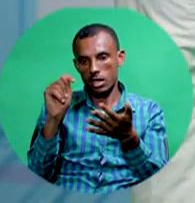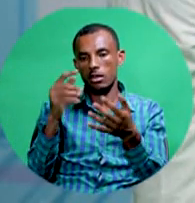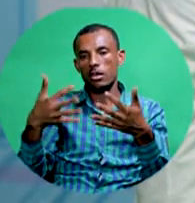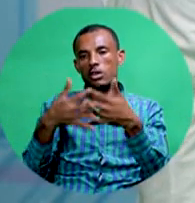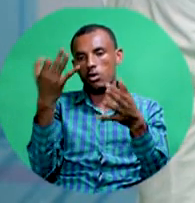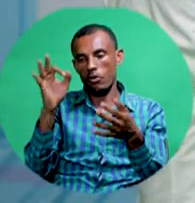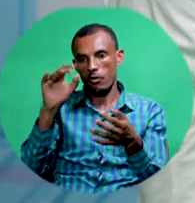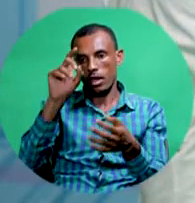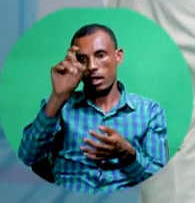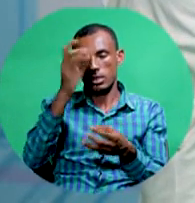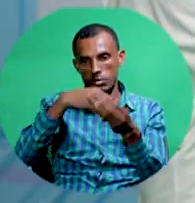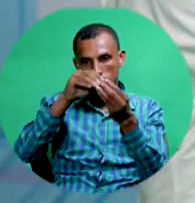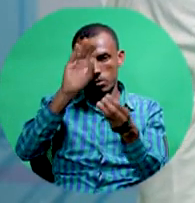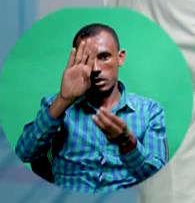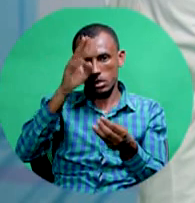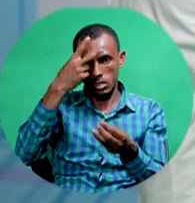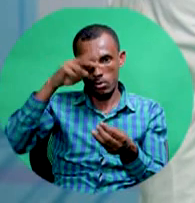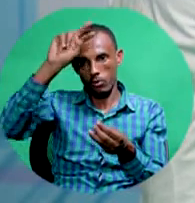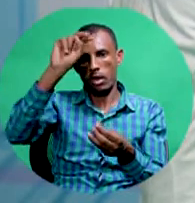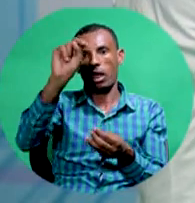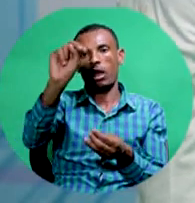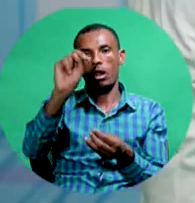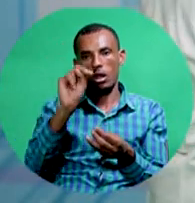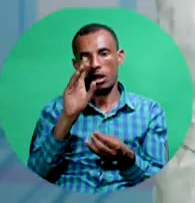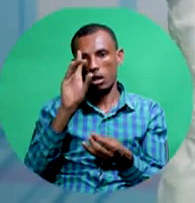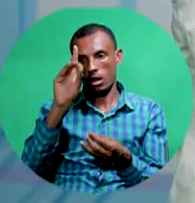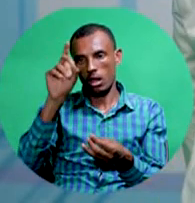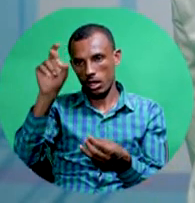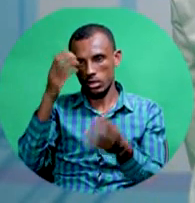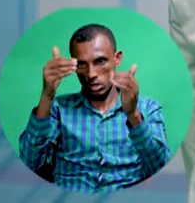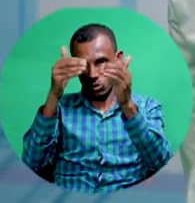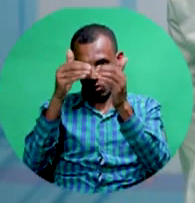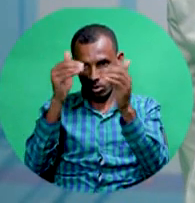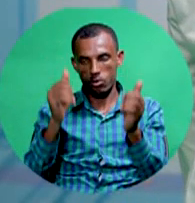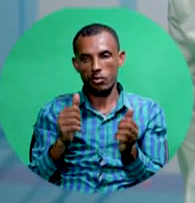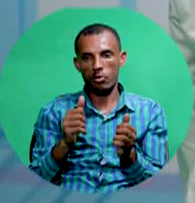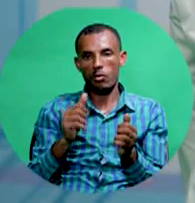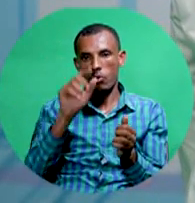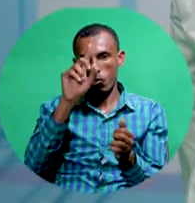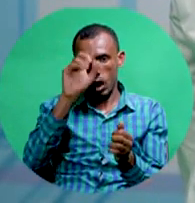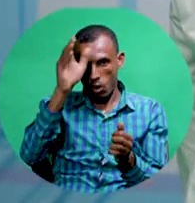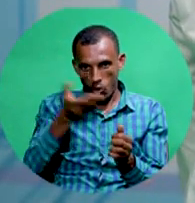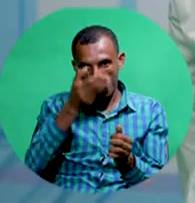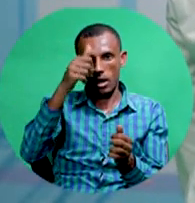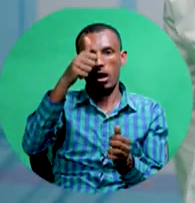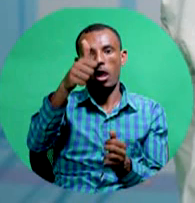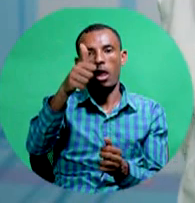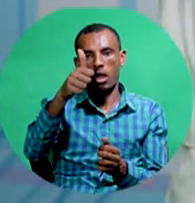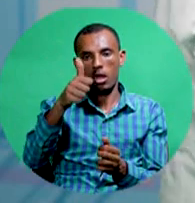of x plus b the power of n dx is equal to this 1 over